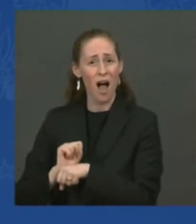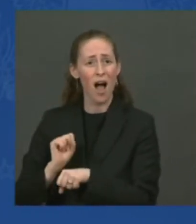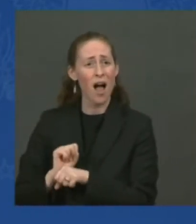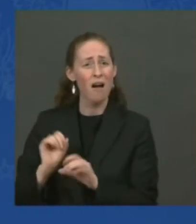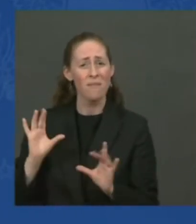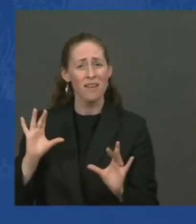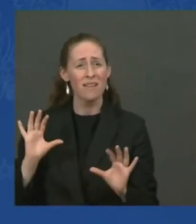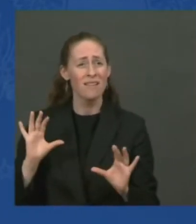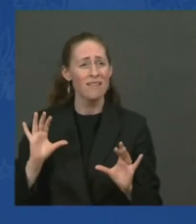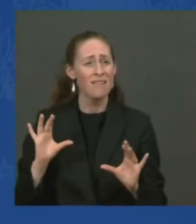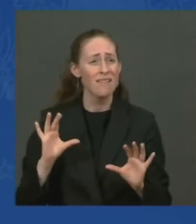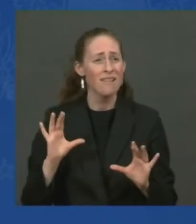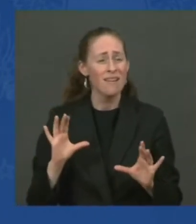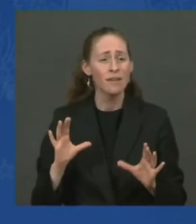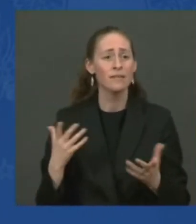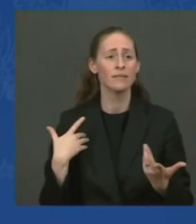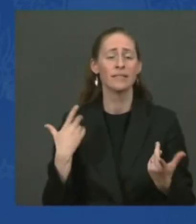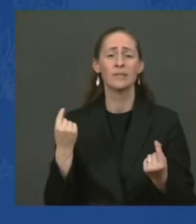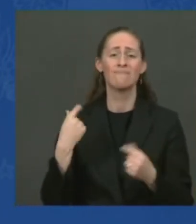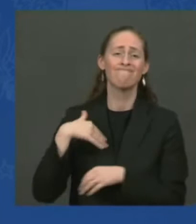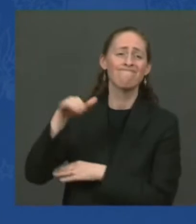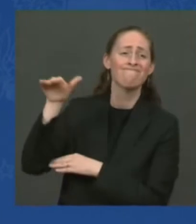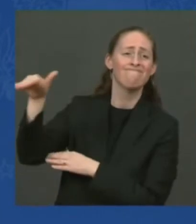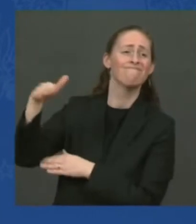asked my brother-in-law, a union ironworker,